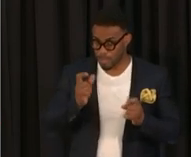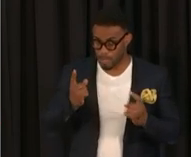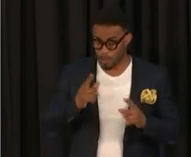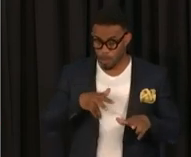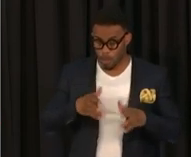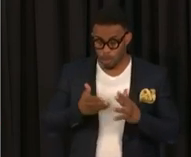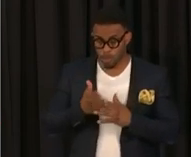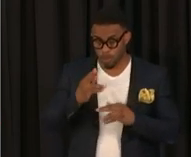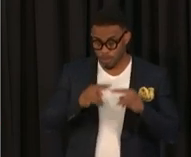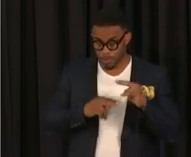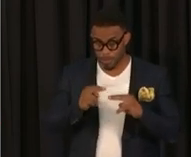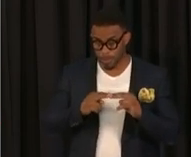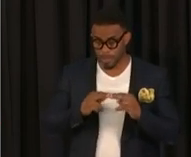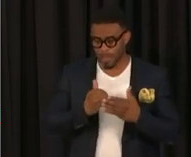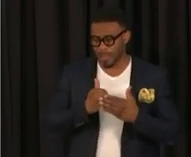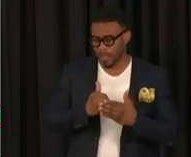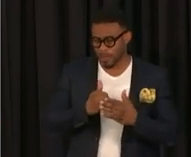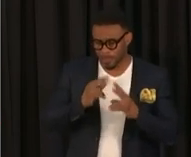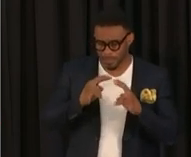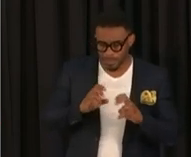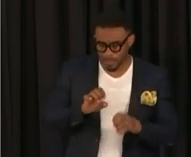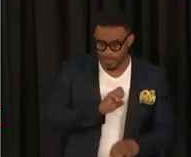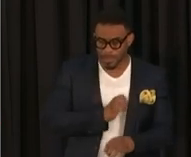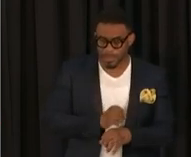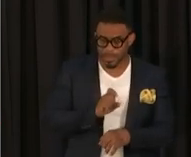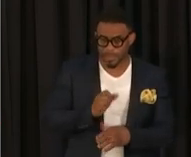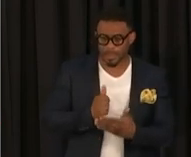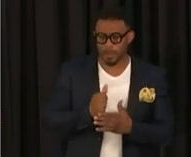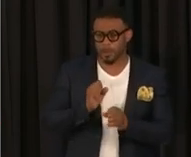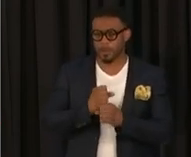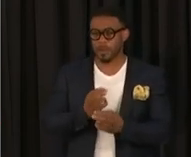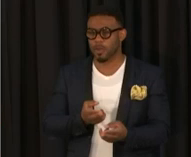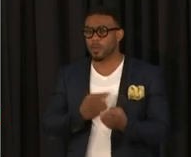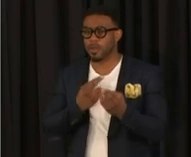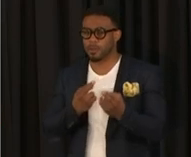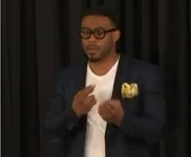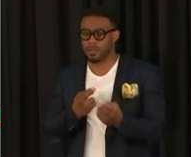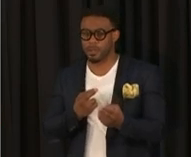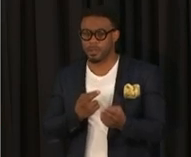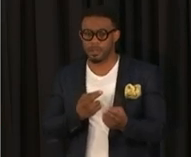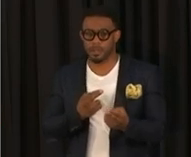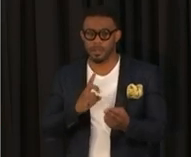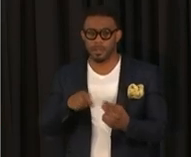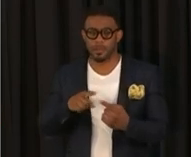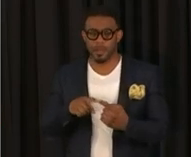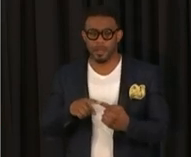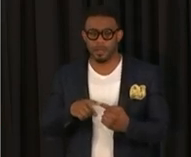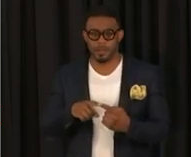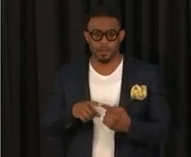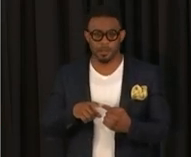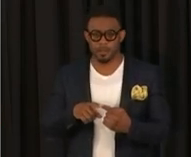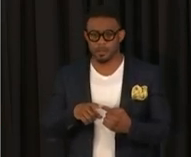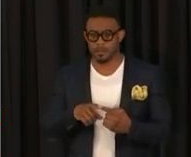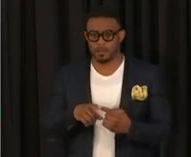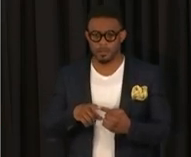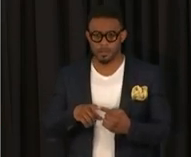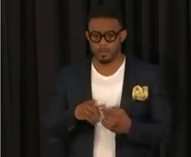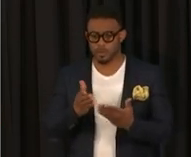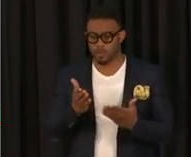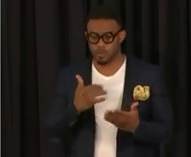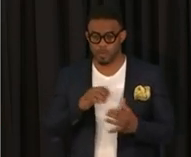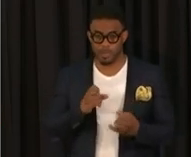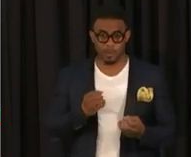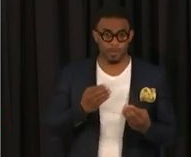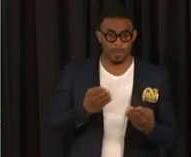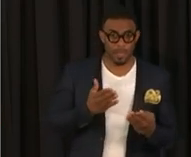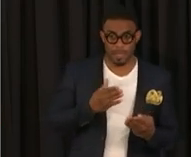can come and walk through your building, help you assess your energy needs, and help you make recommendations about the